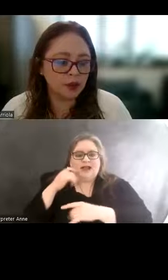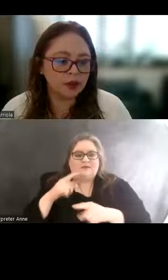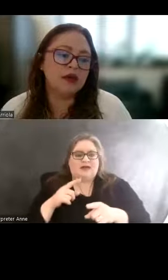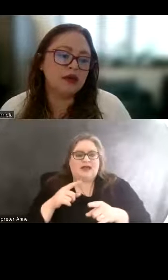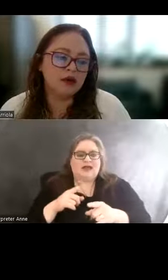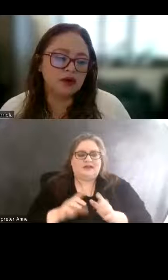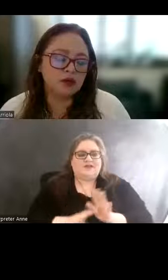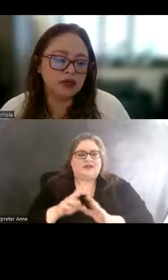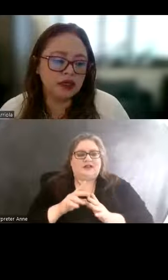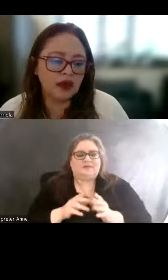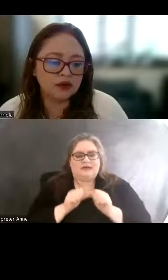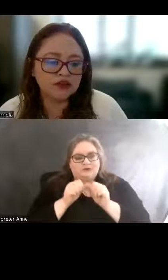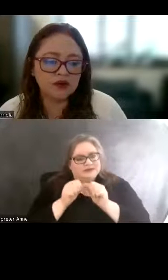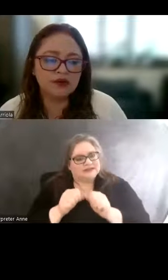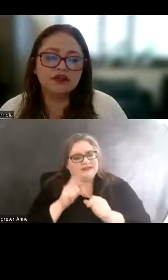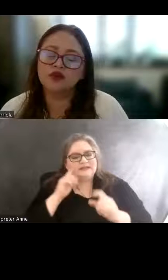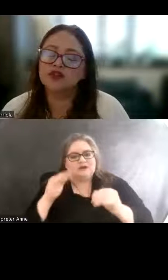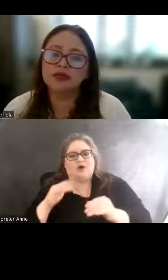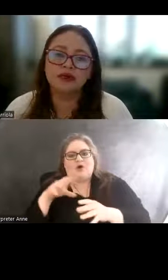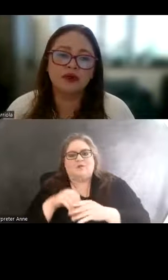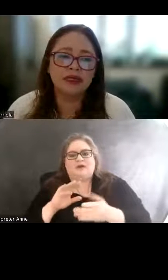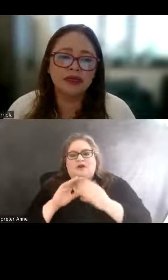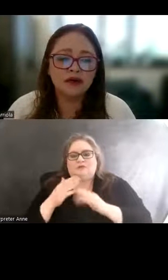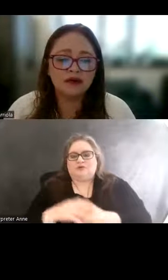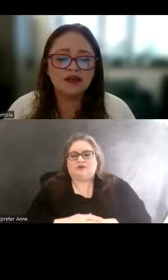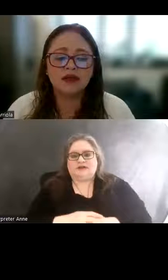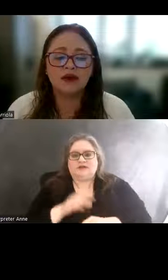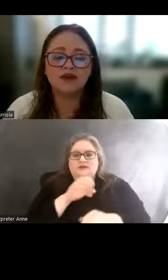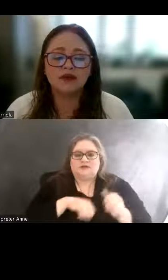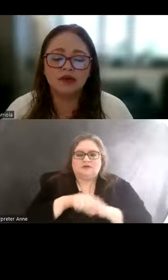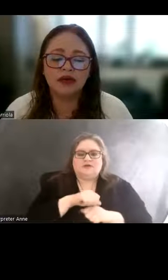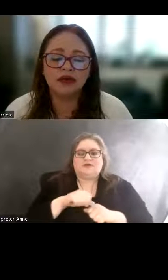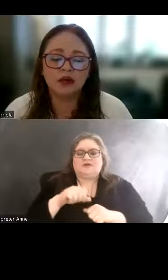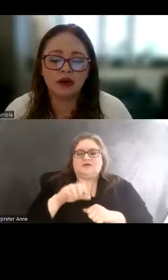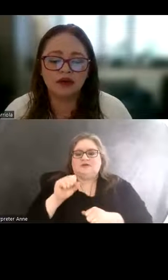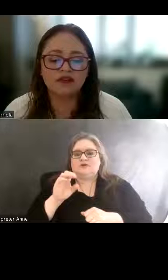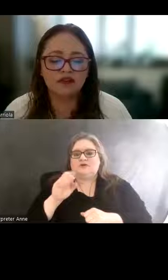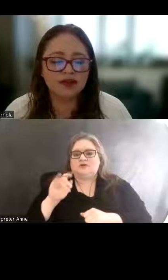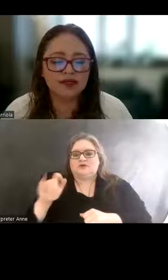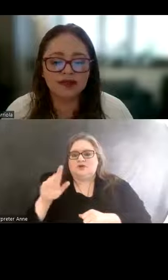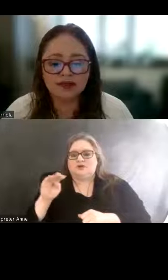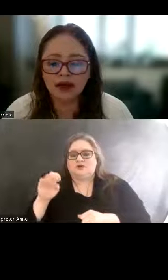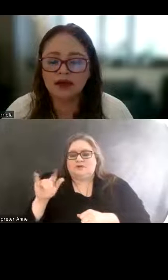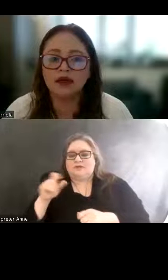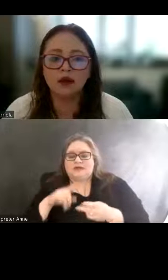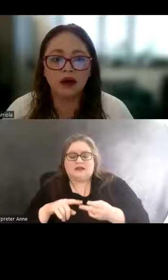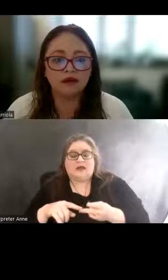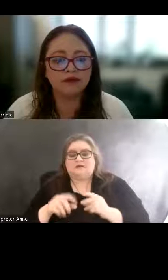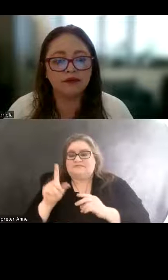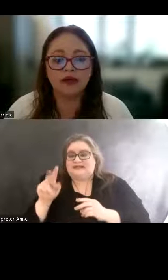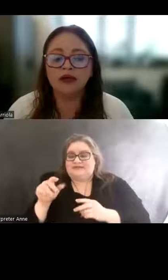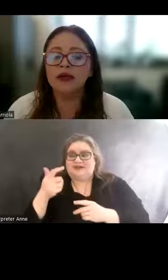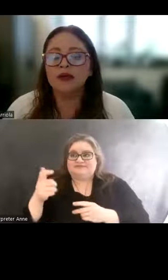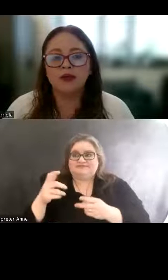and hope in our community that we're serving. Social media or media coverage can also create a lot of stress and anxiety, a lot